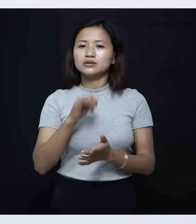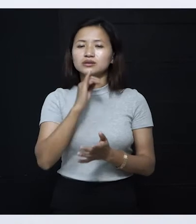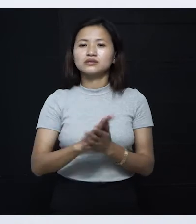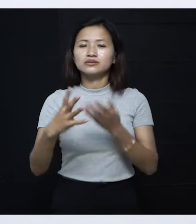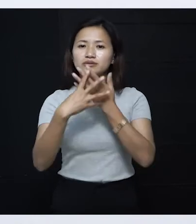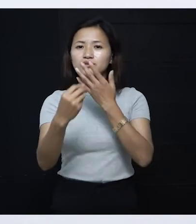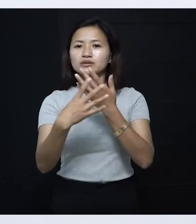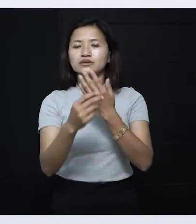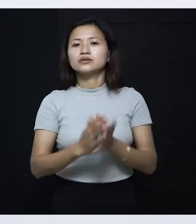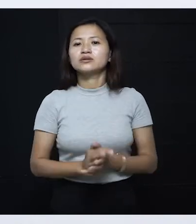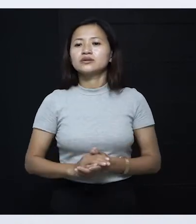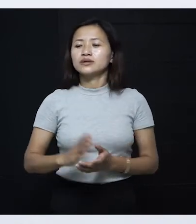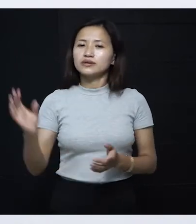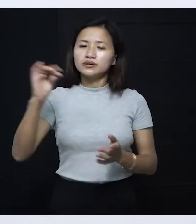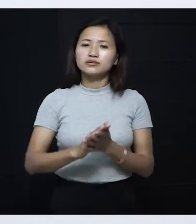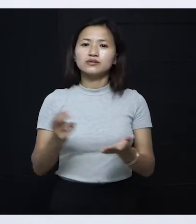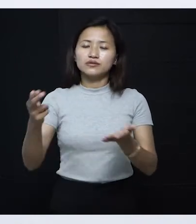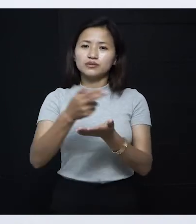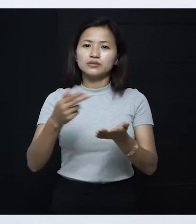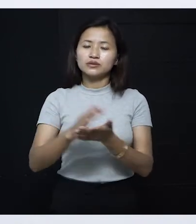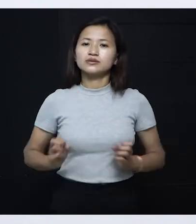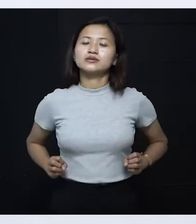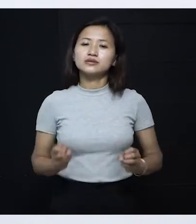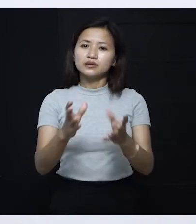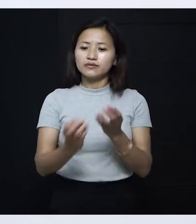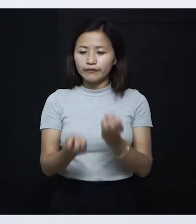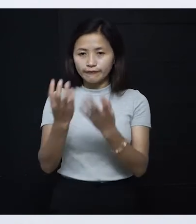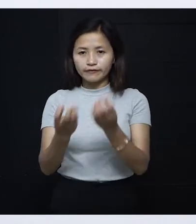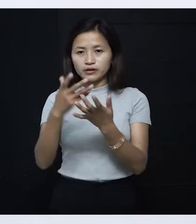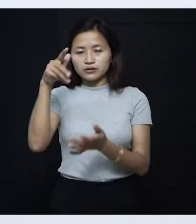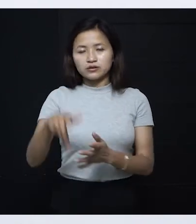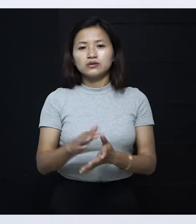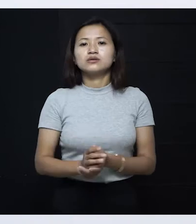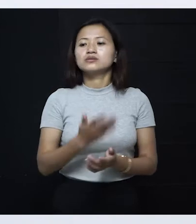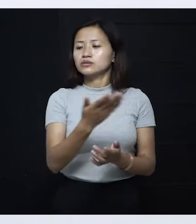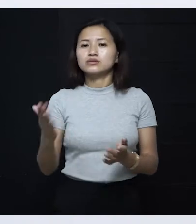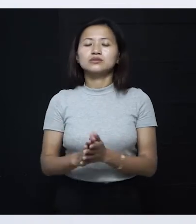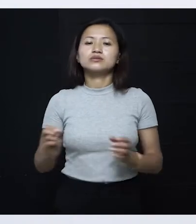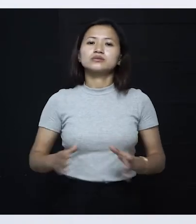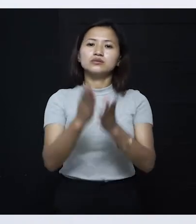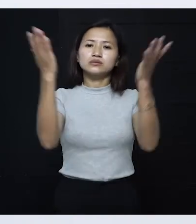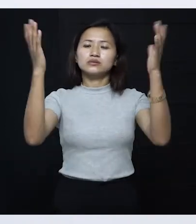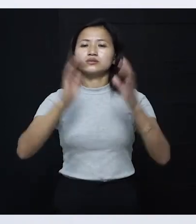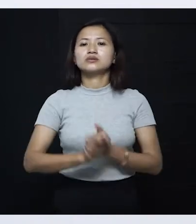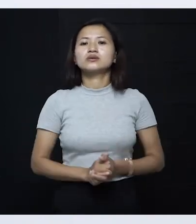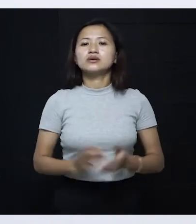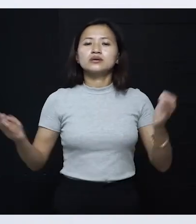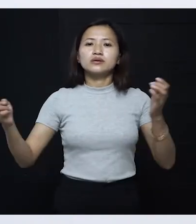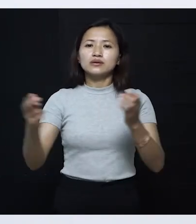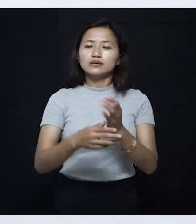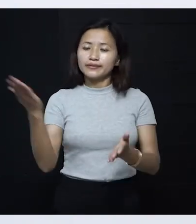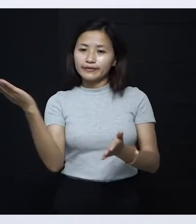dried, again the farmers, they will set fire to it, okay? Those trees that they had cut down, they will